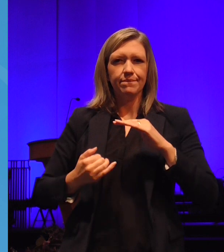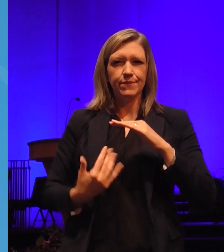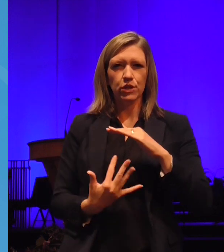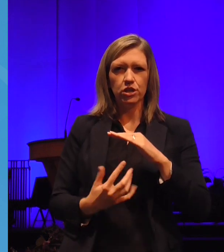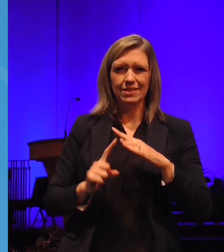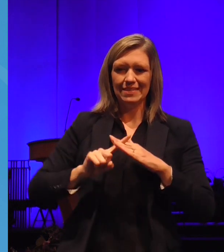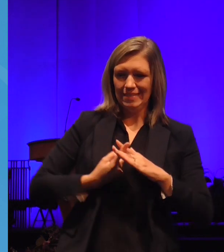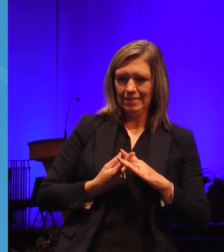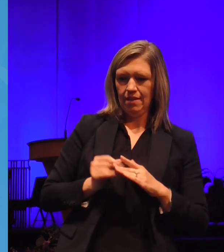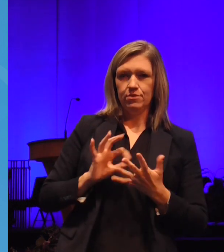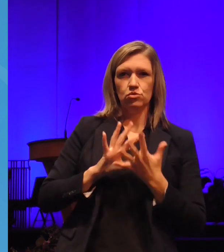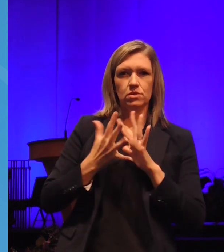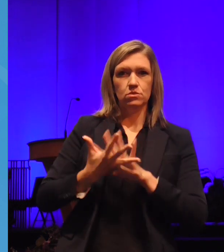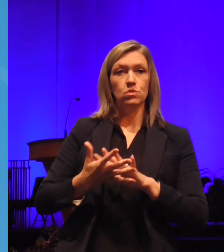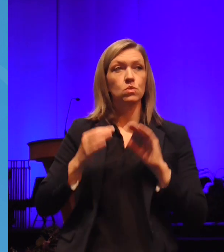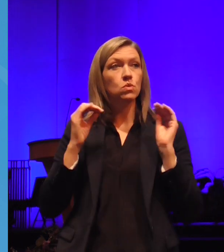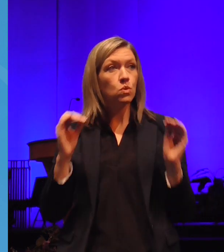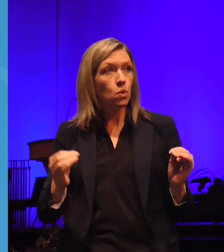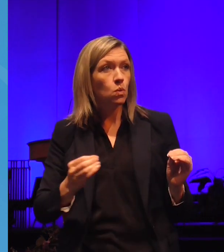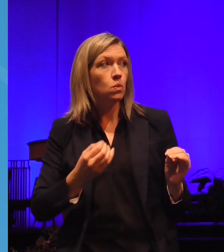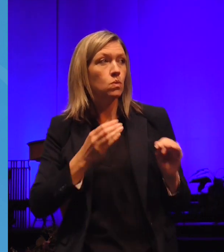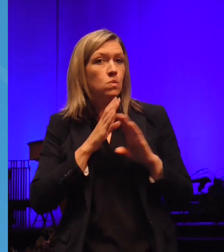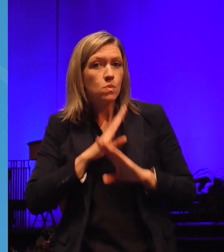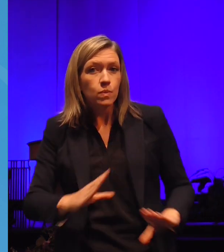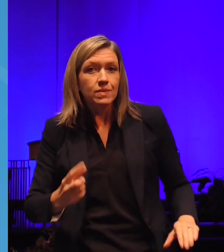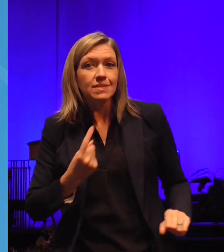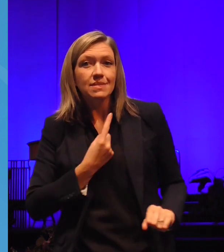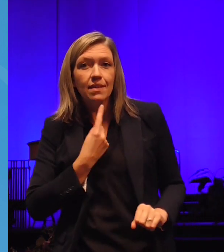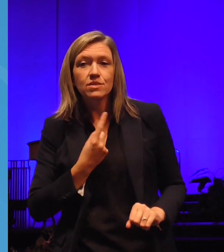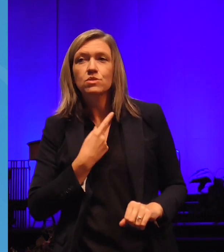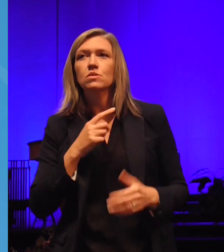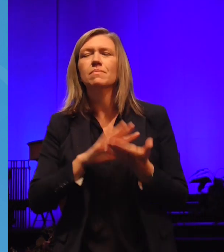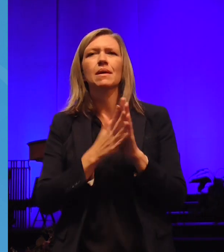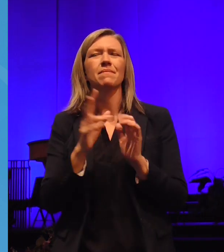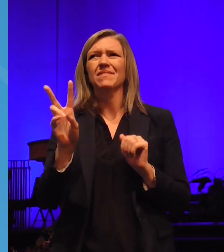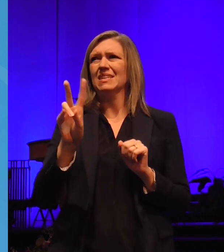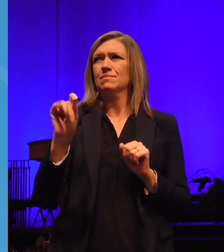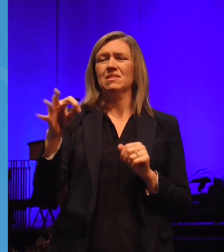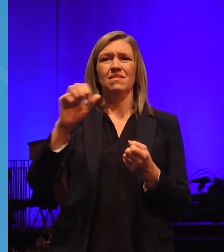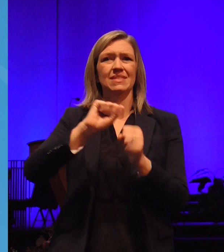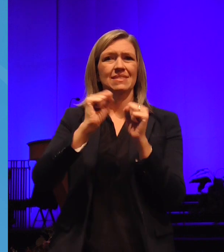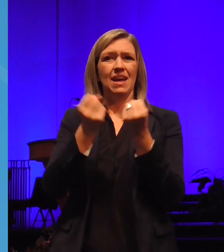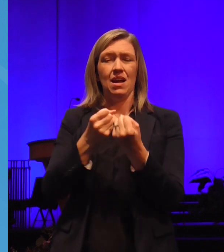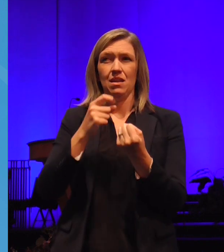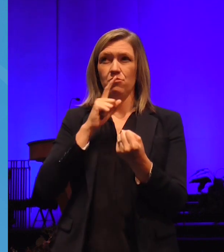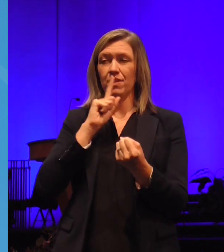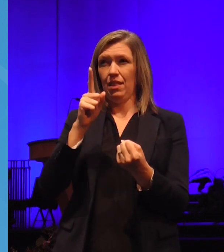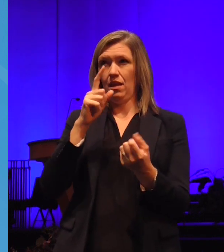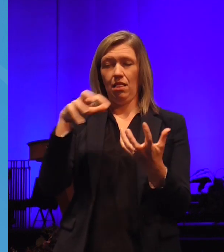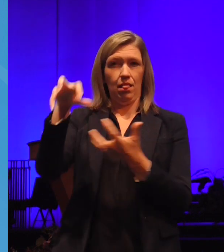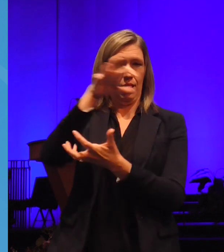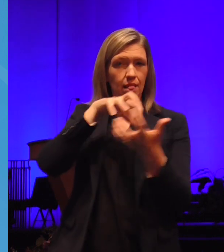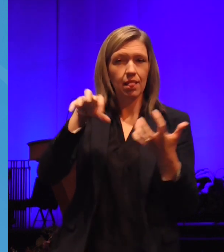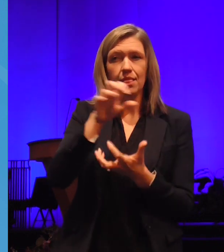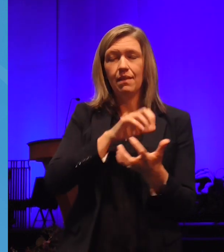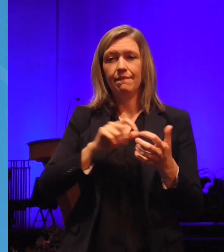Without solitude, we remain victims of our society and continue to be entangled in the illusions of the false